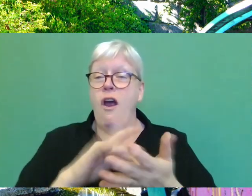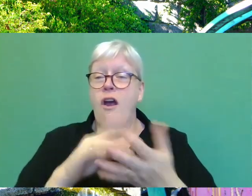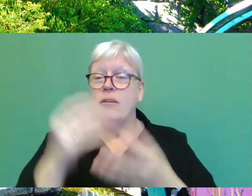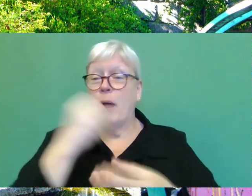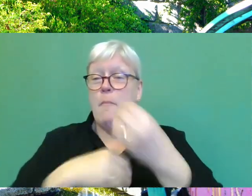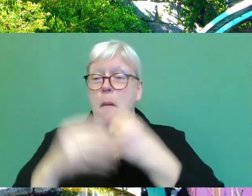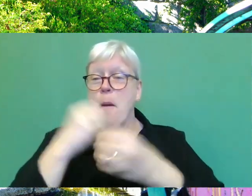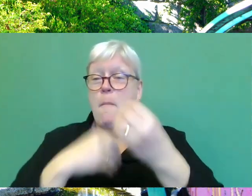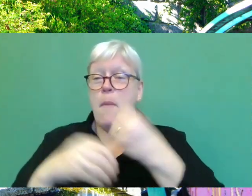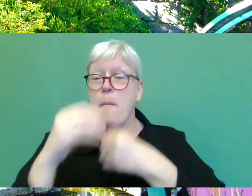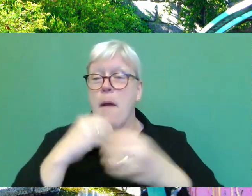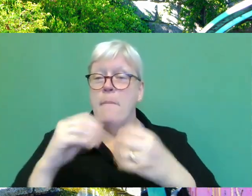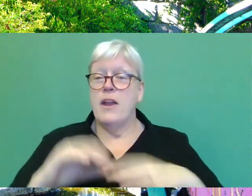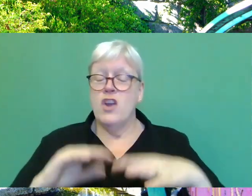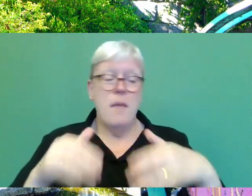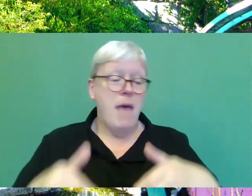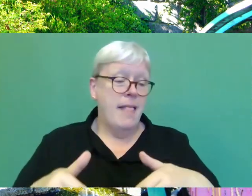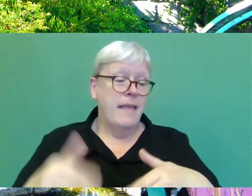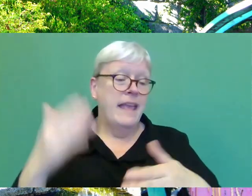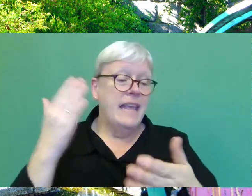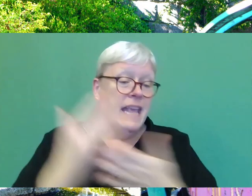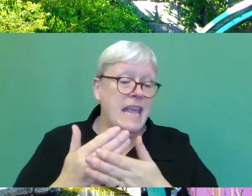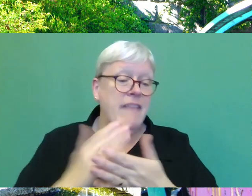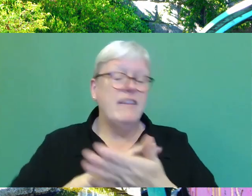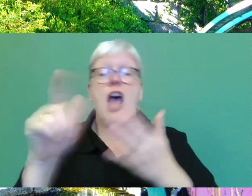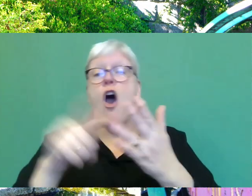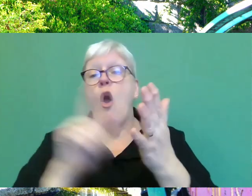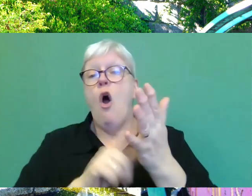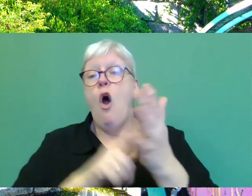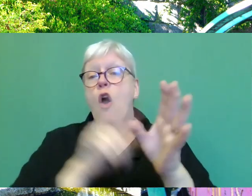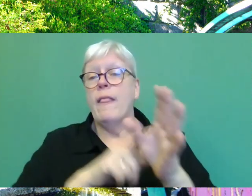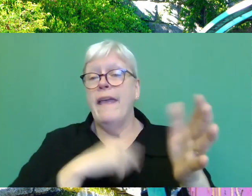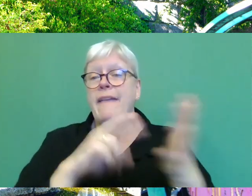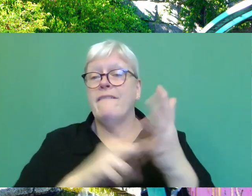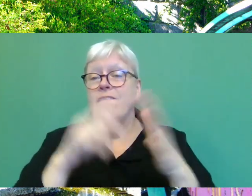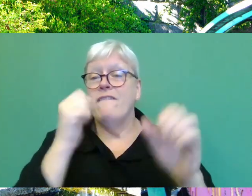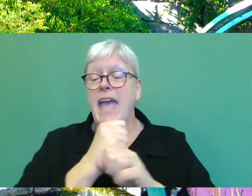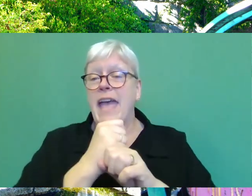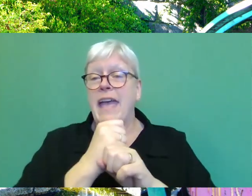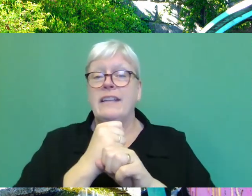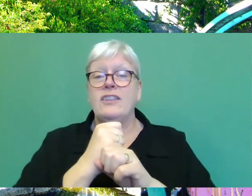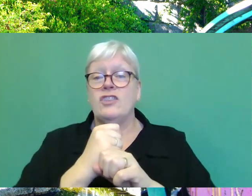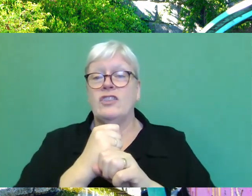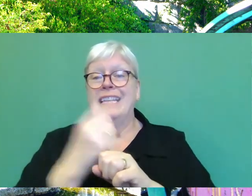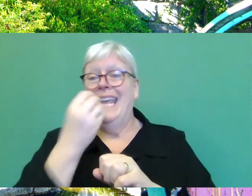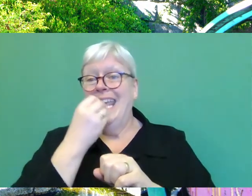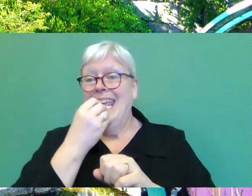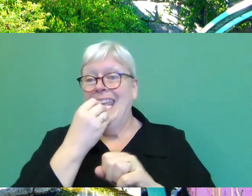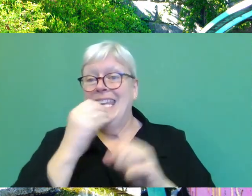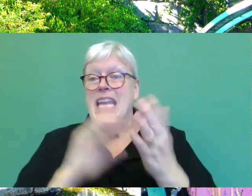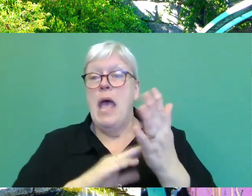Even vegetarian Holly soaks a musseldin, but shh, don't tell her family, or she'll never hear the end of